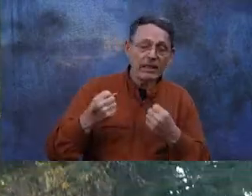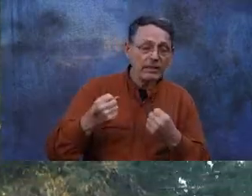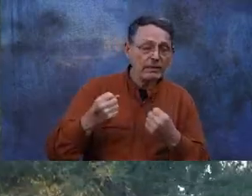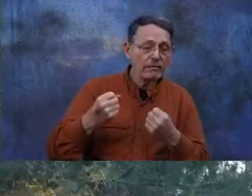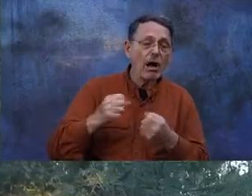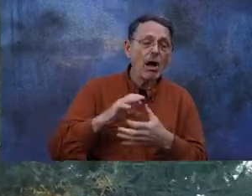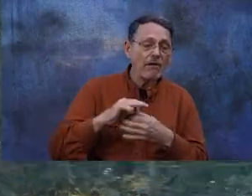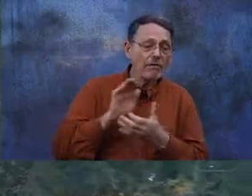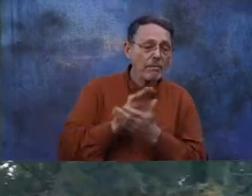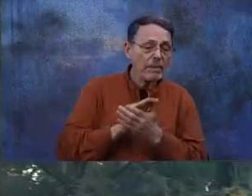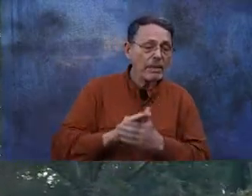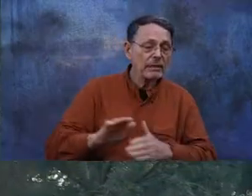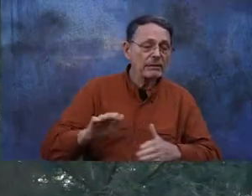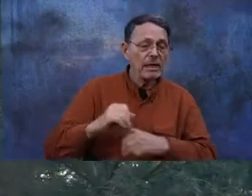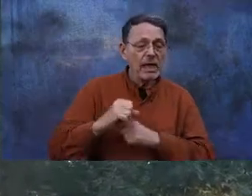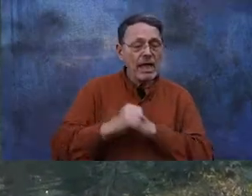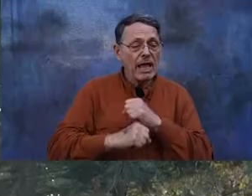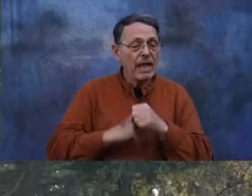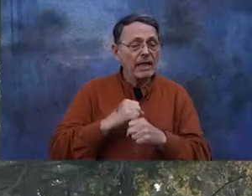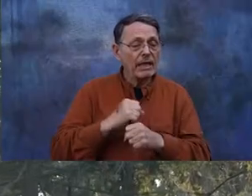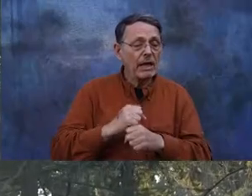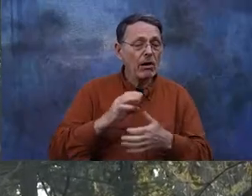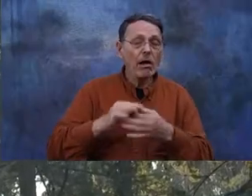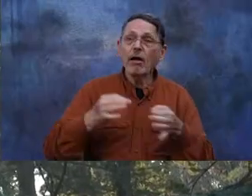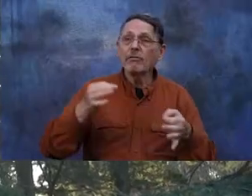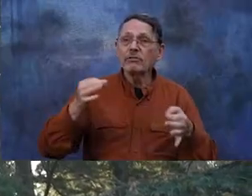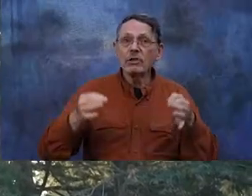peace. A year of